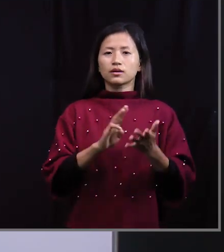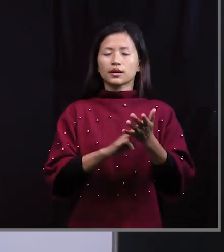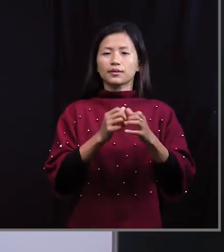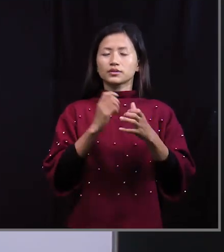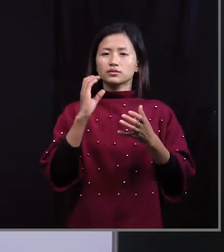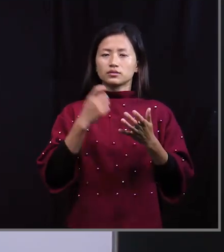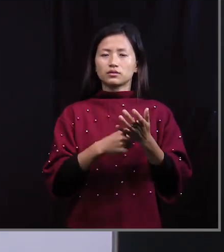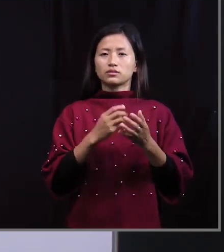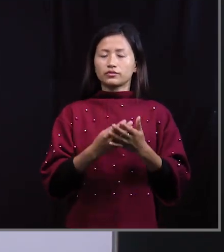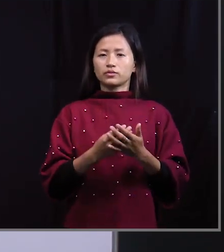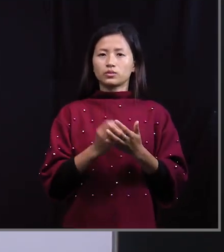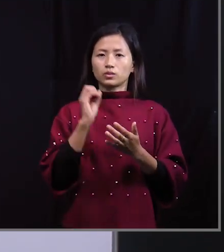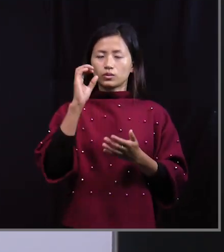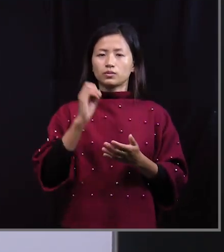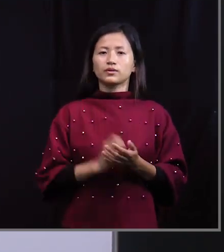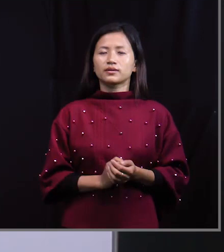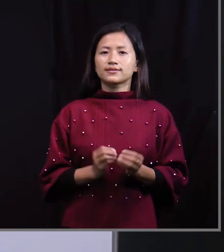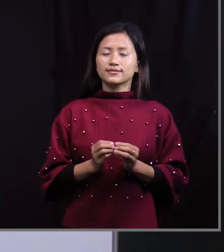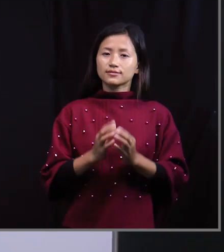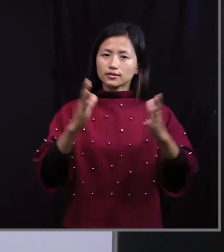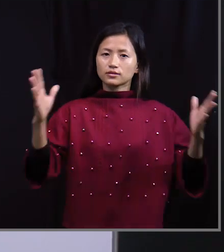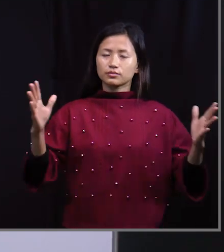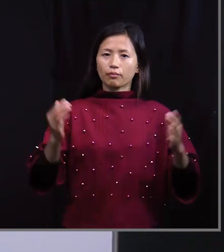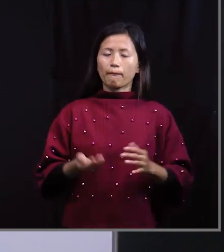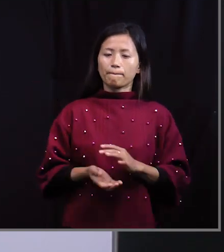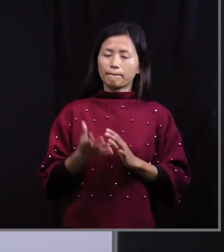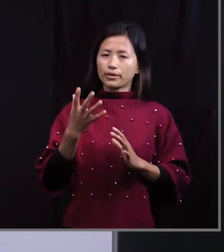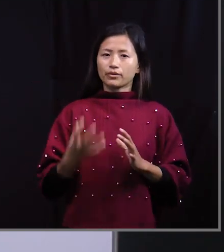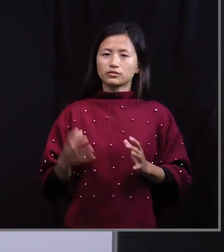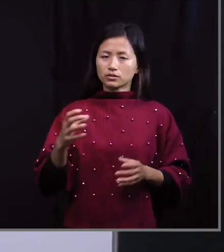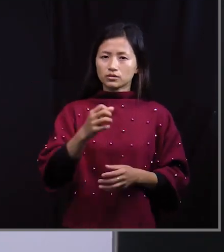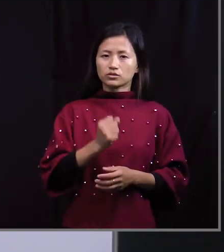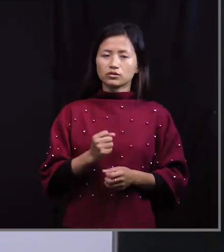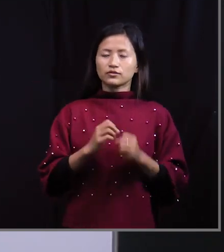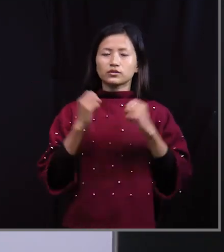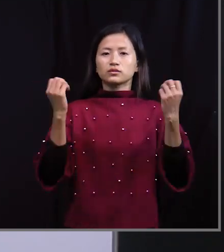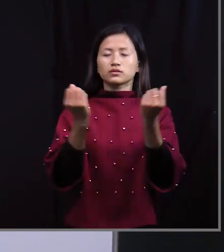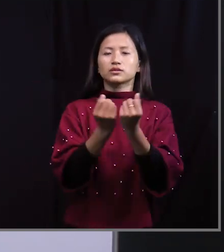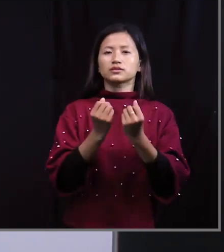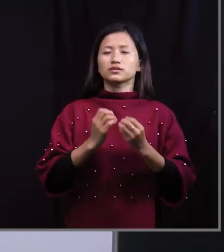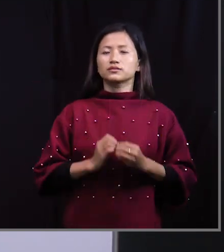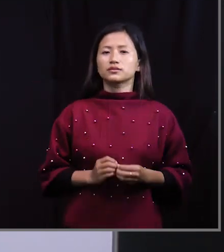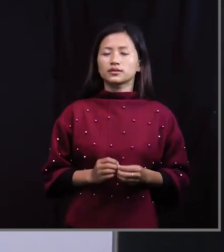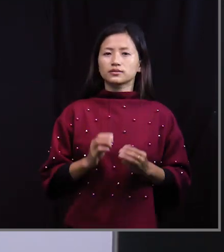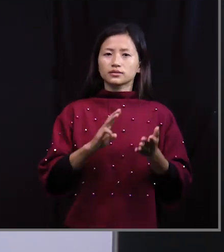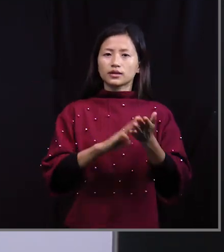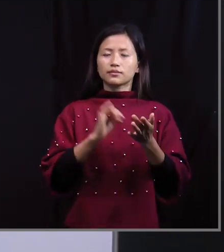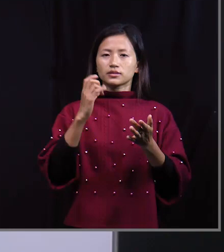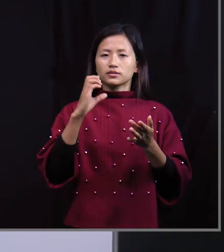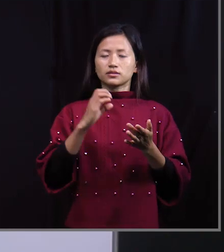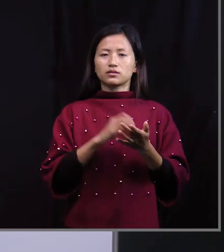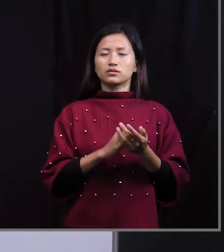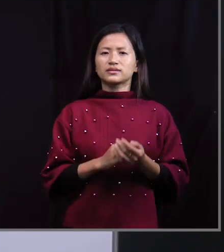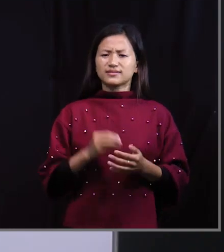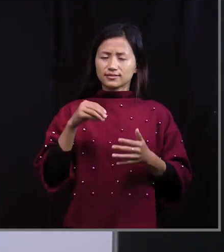macro environment, since it is external and it is beyond the control of the organization. These micro environment are internal